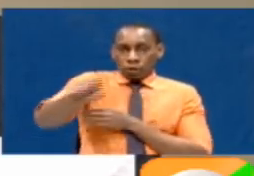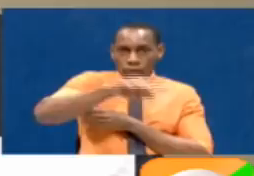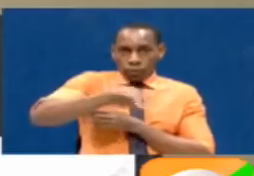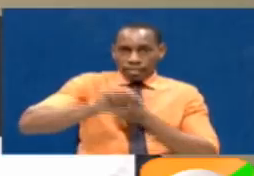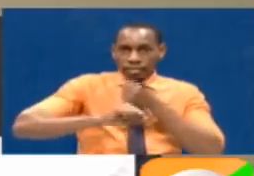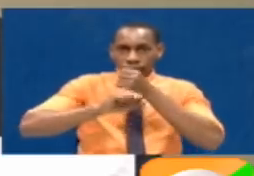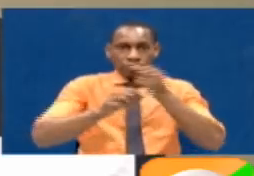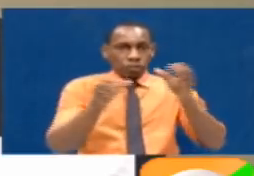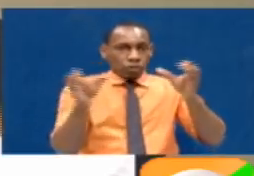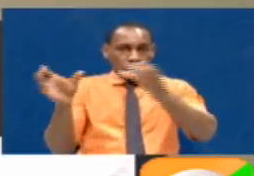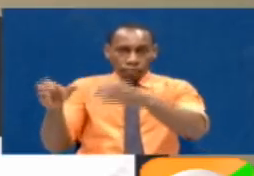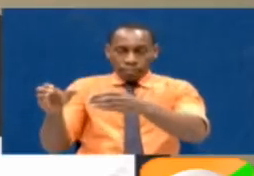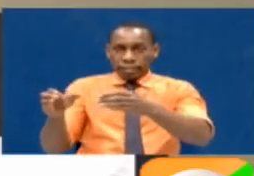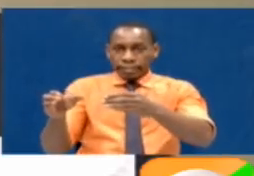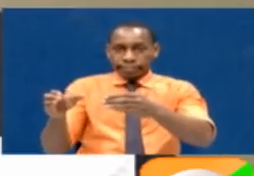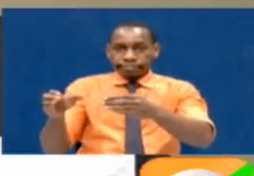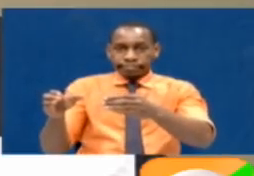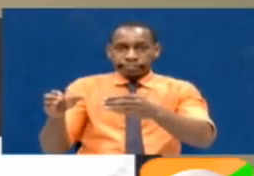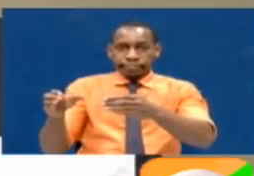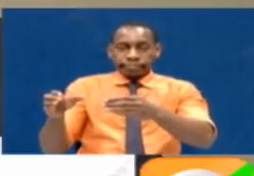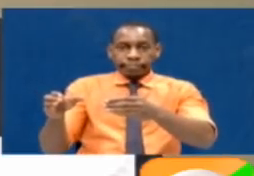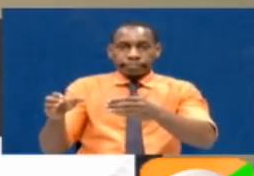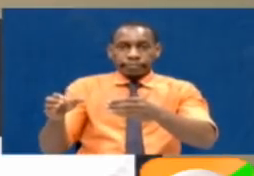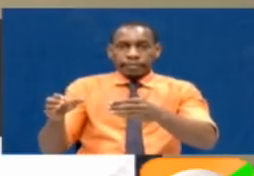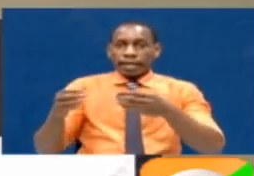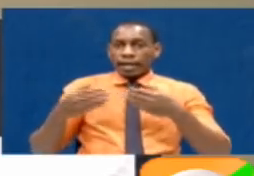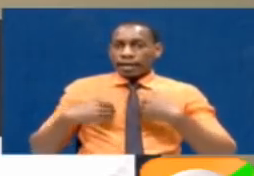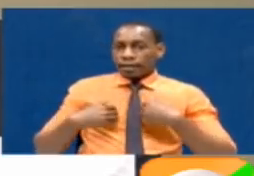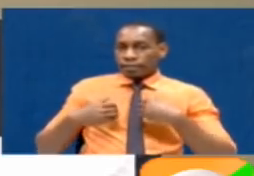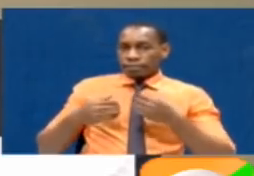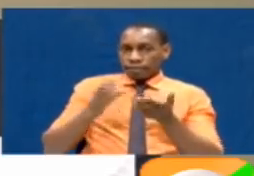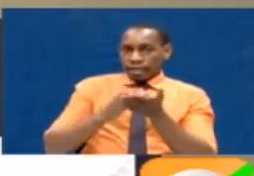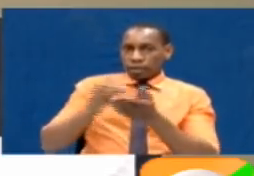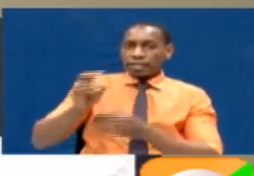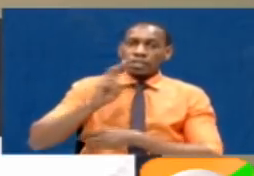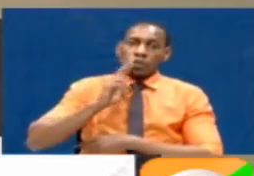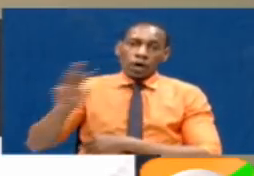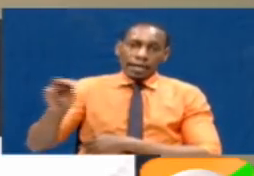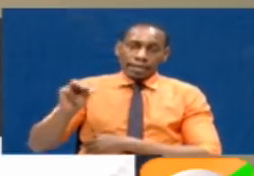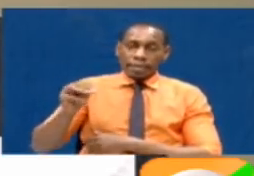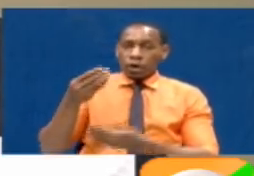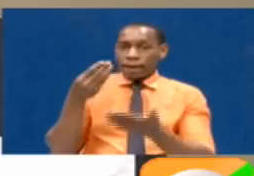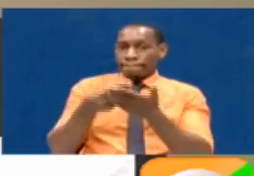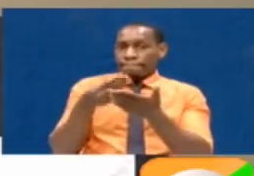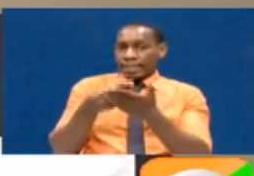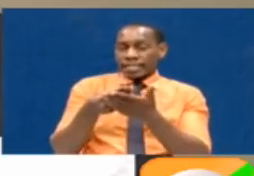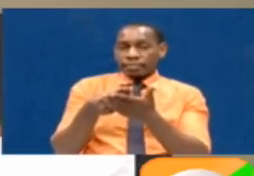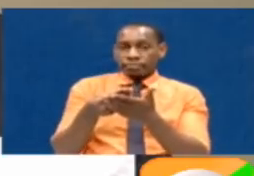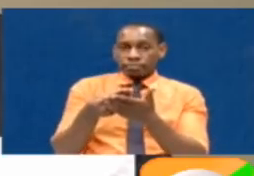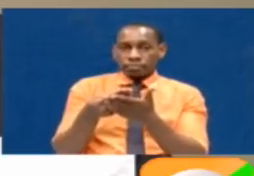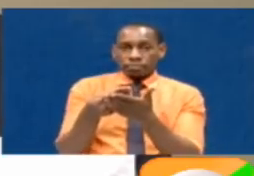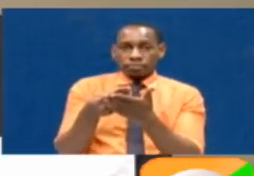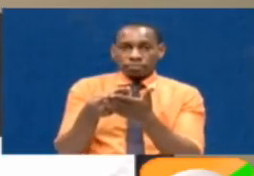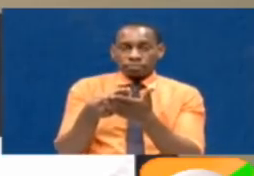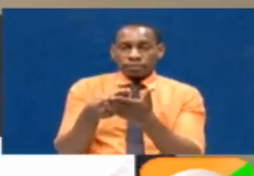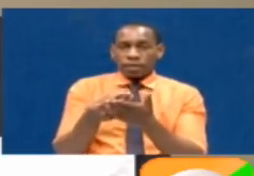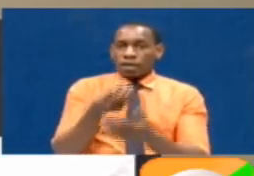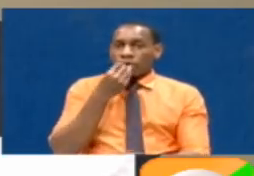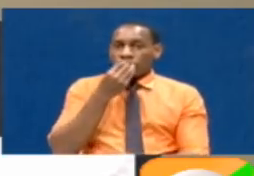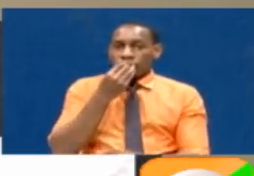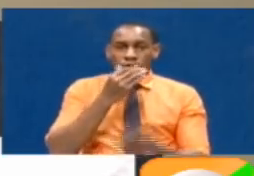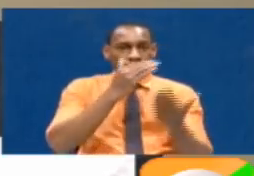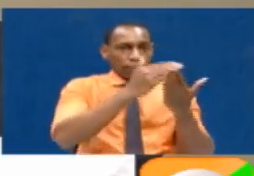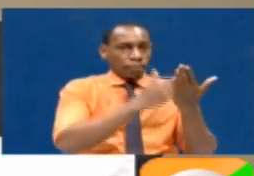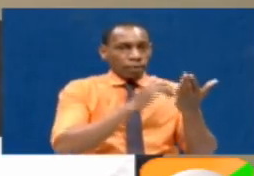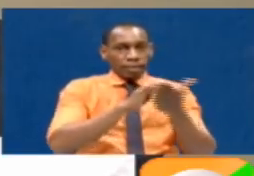support our community. We have committed 200 million Kenya shillings to the food